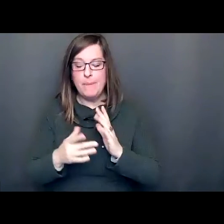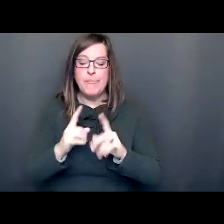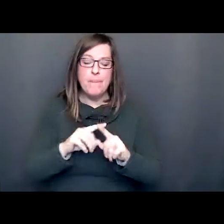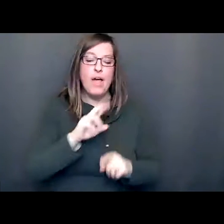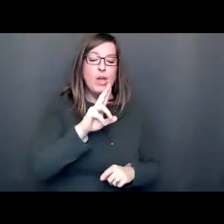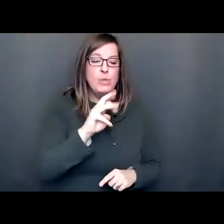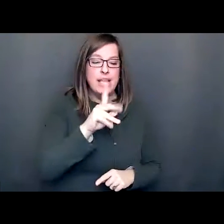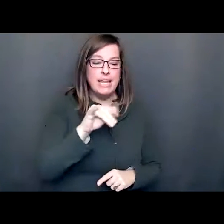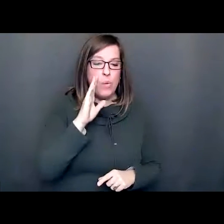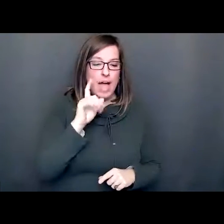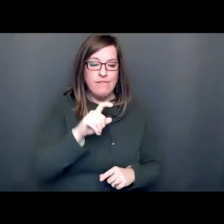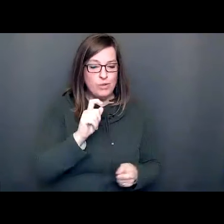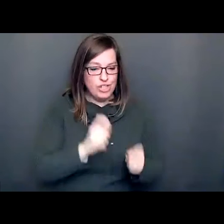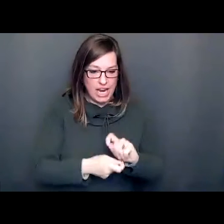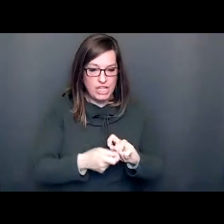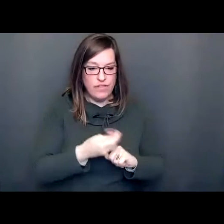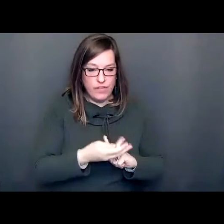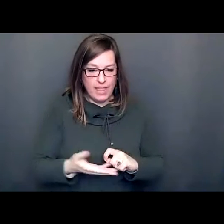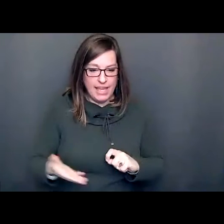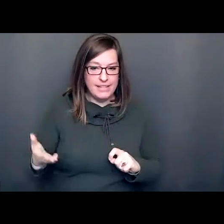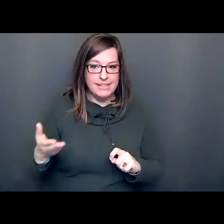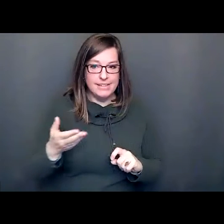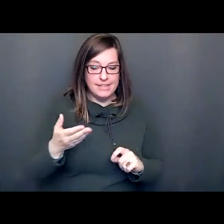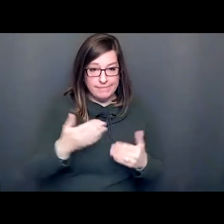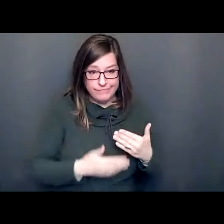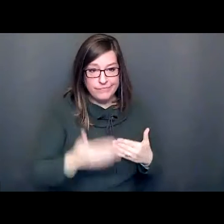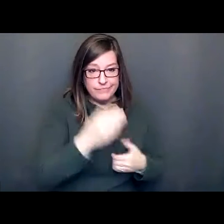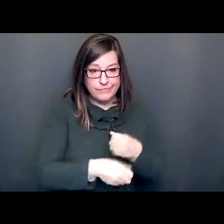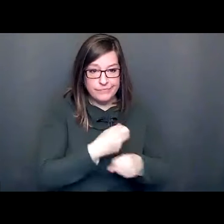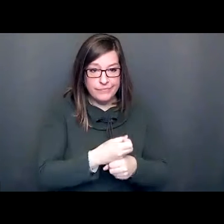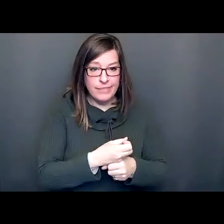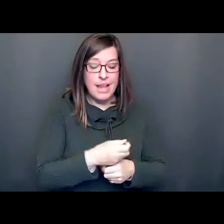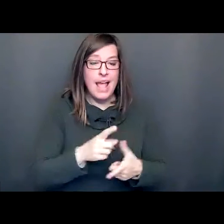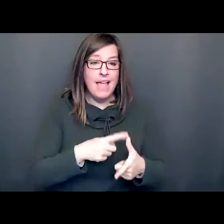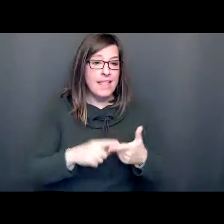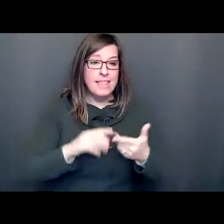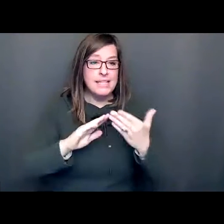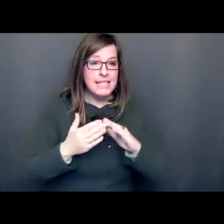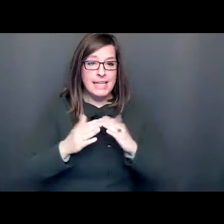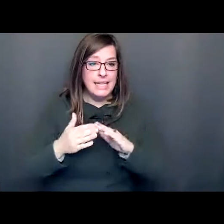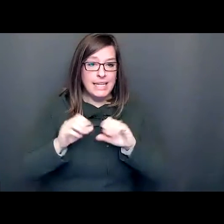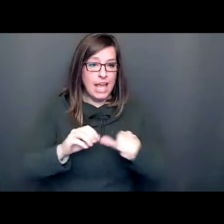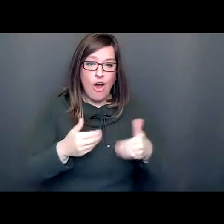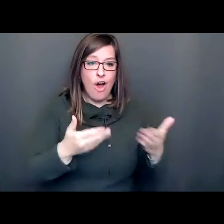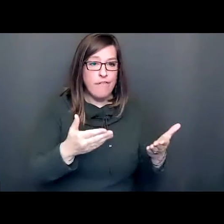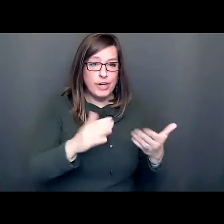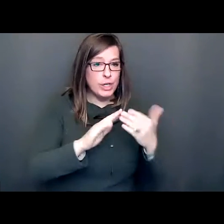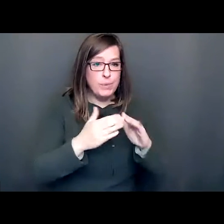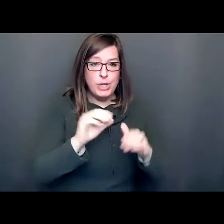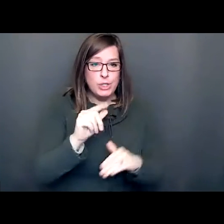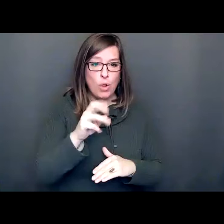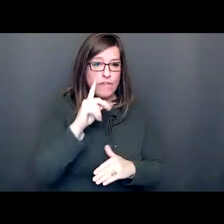do next year to make it possible for the city to just offer community solar to everybody